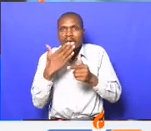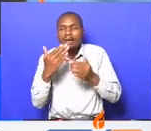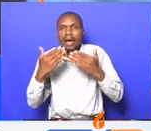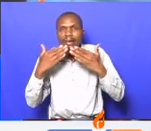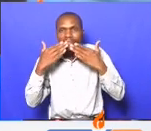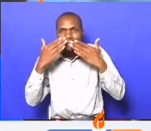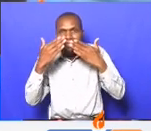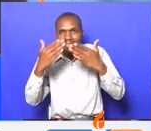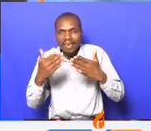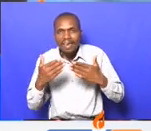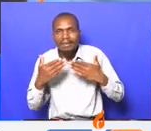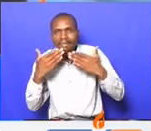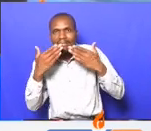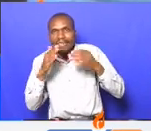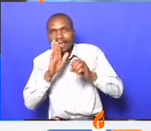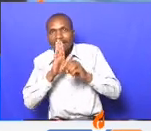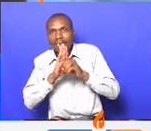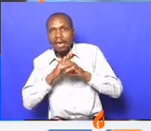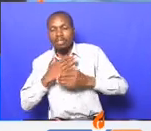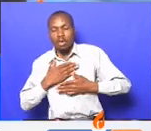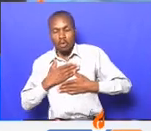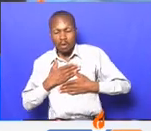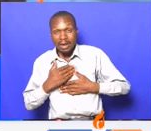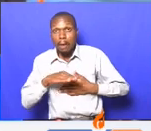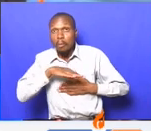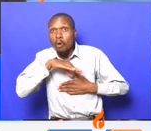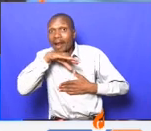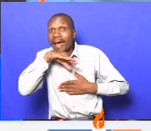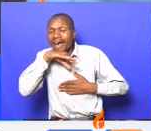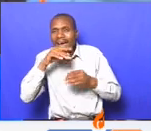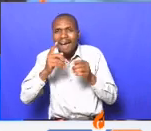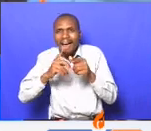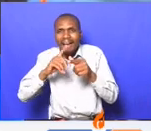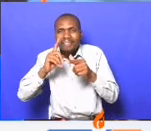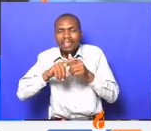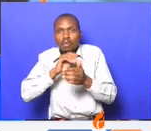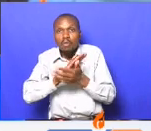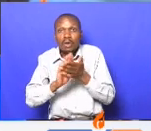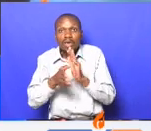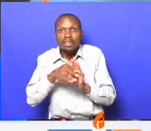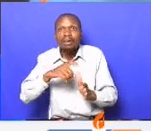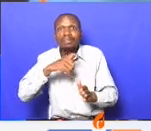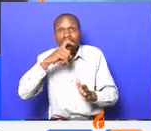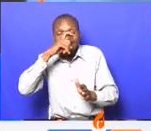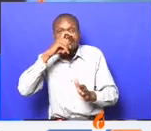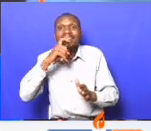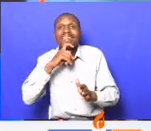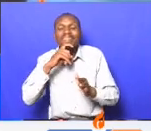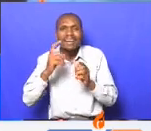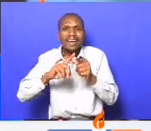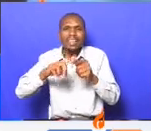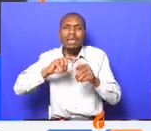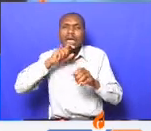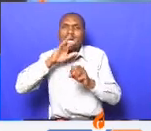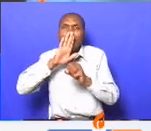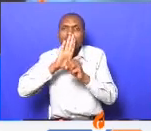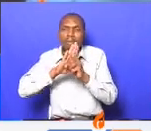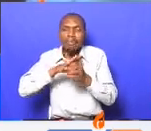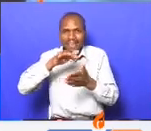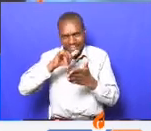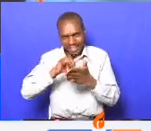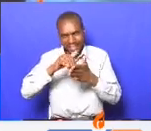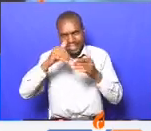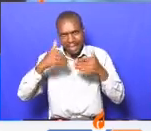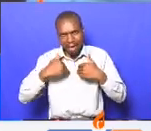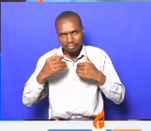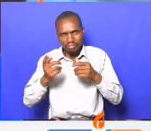and appreciate Raila Amolo Odinga for the selfless act of ensuring that there